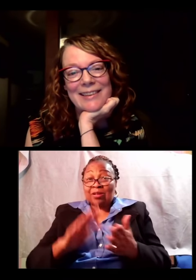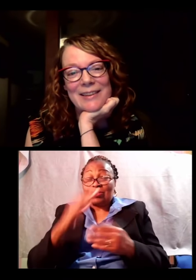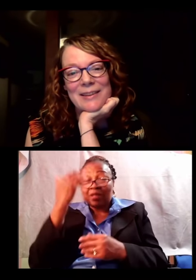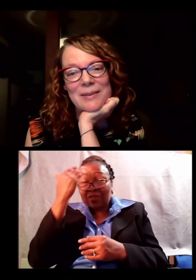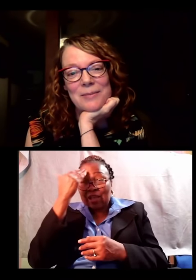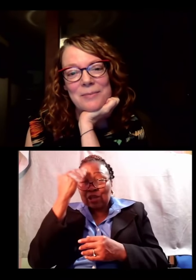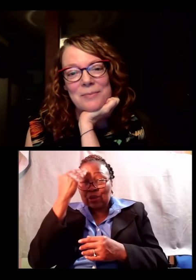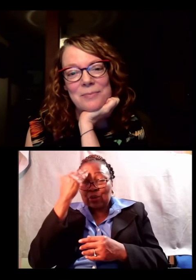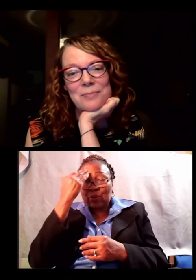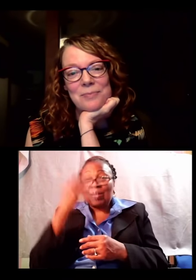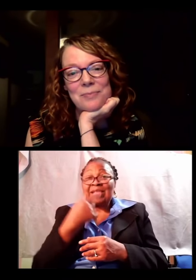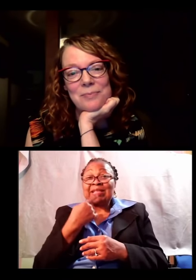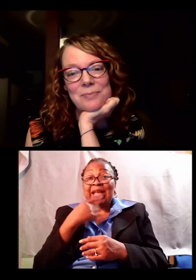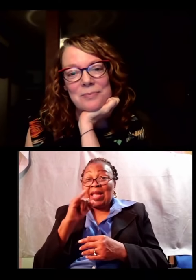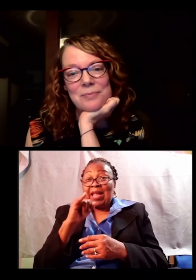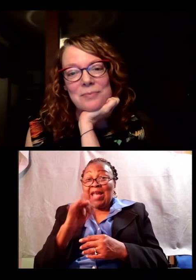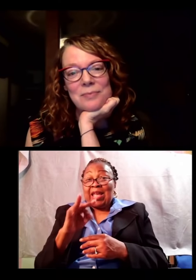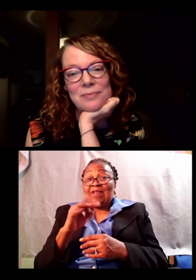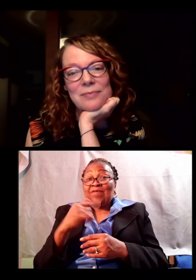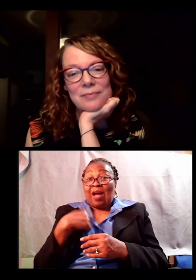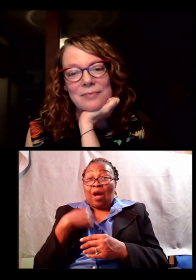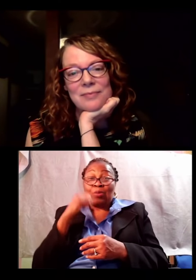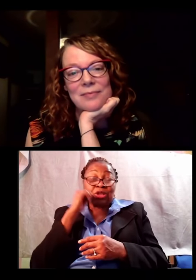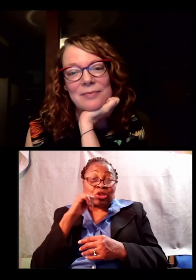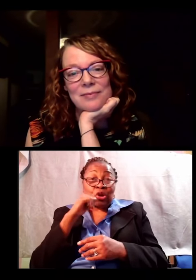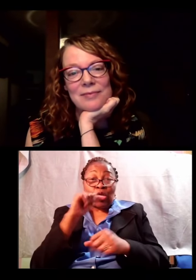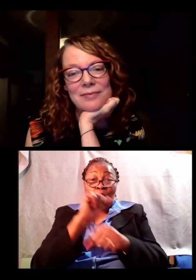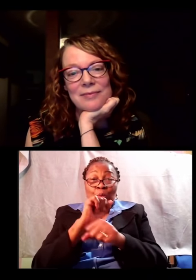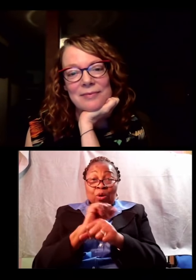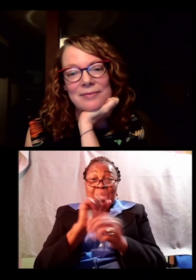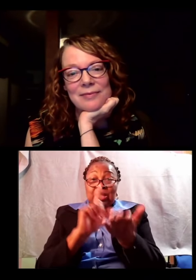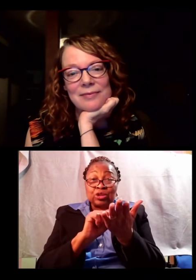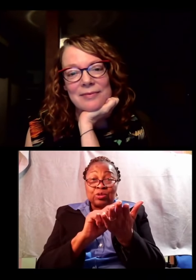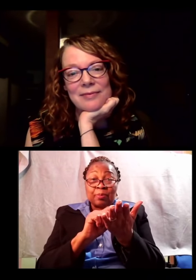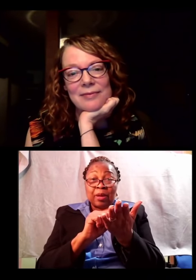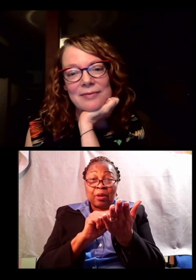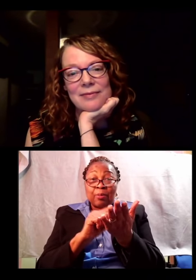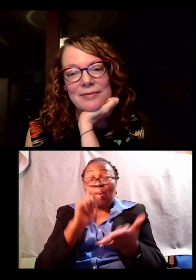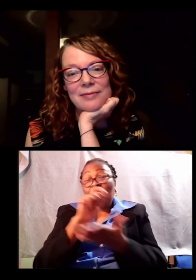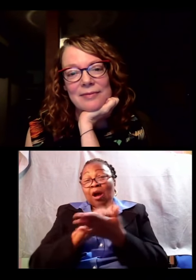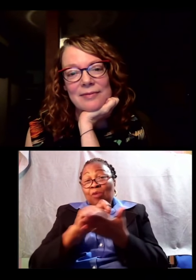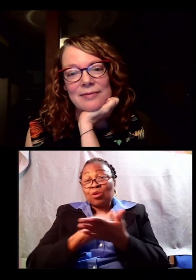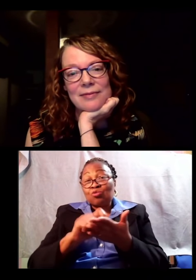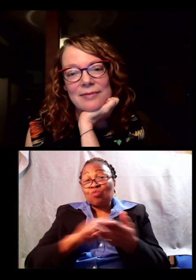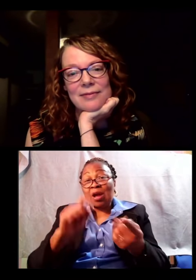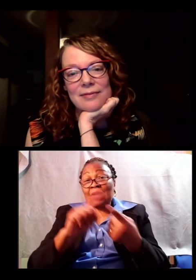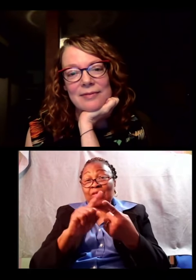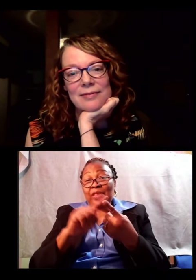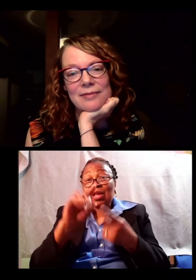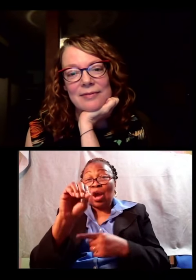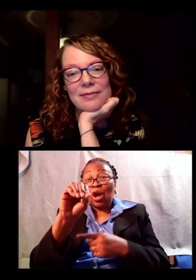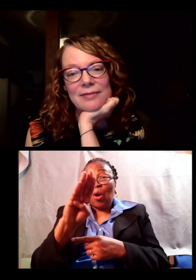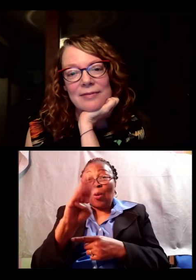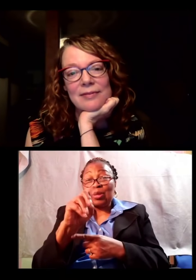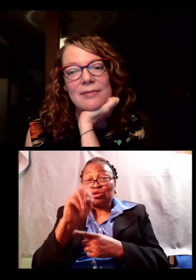who said if I was a girl working at a newspaper, I would be writing either the obituaries or the ladies' pages, and that would be